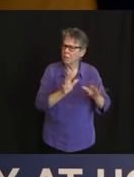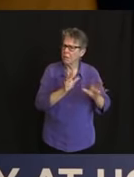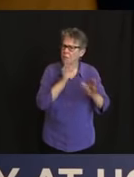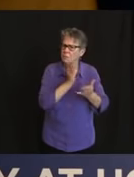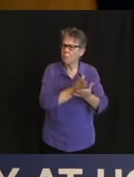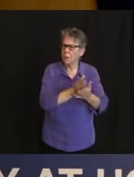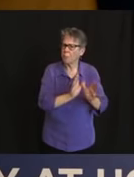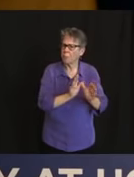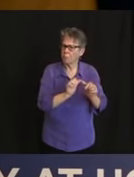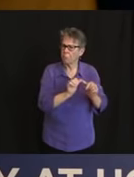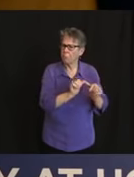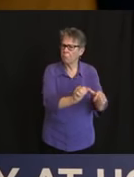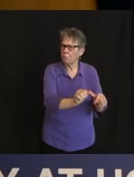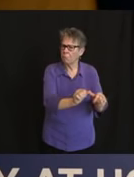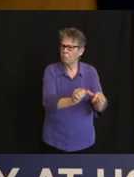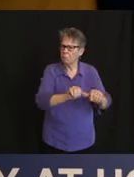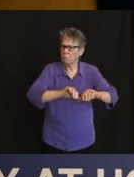total of